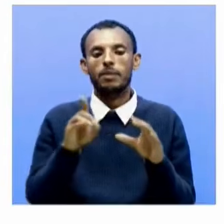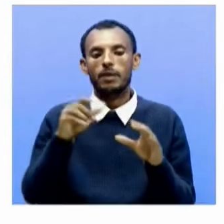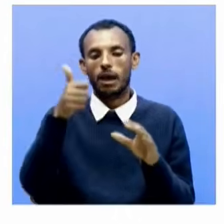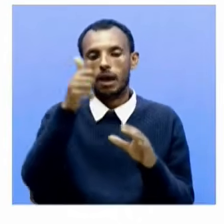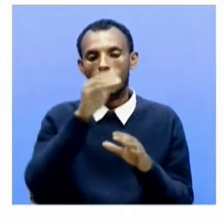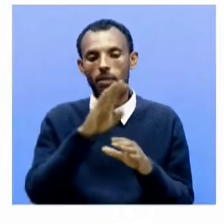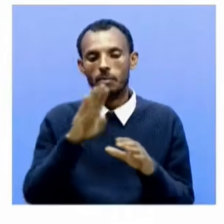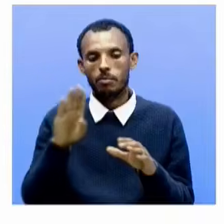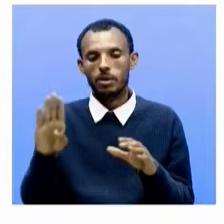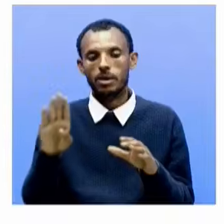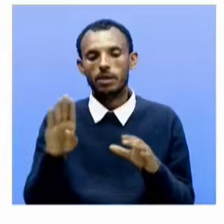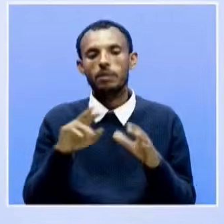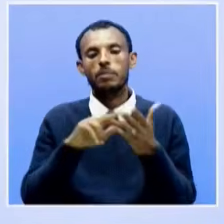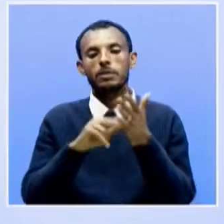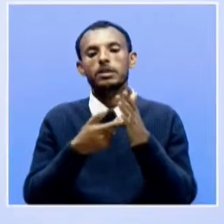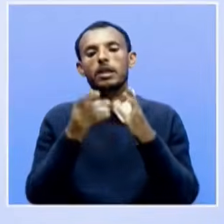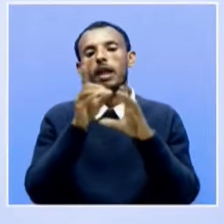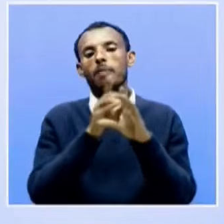and